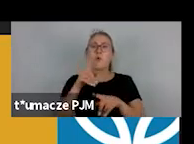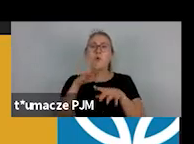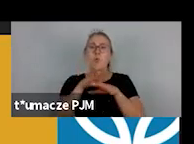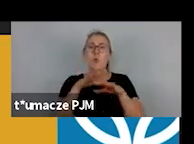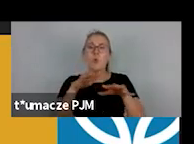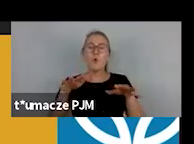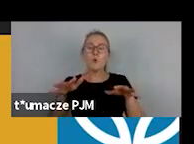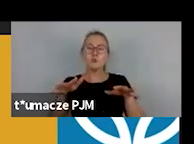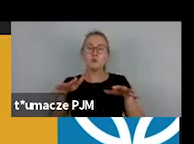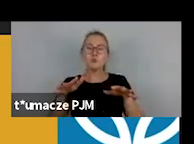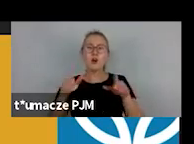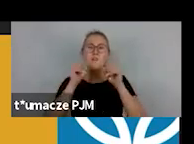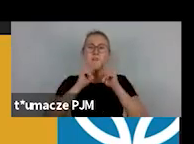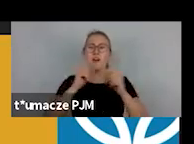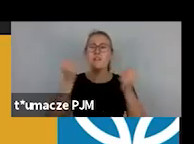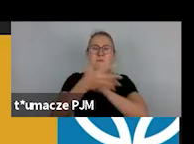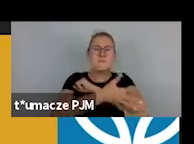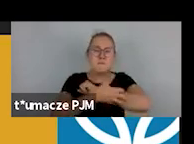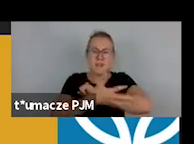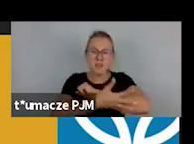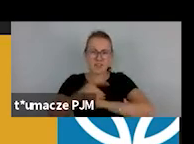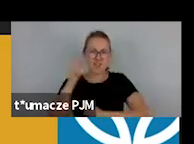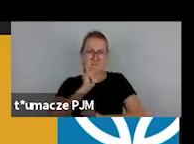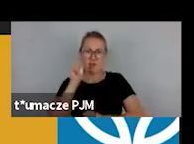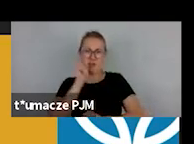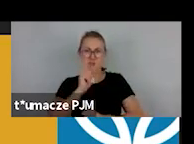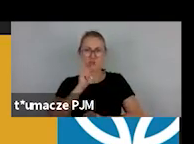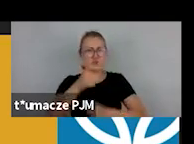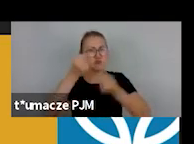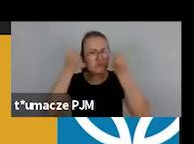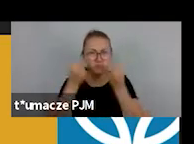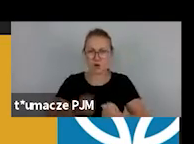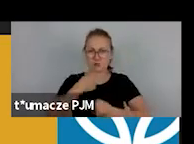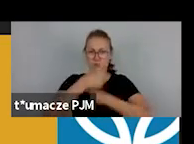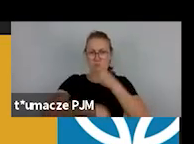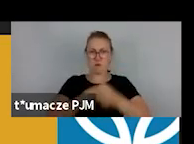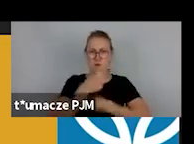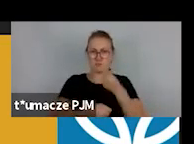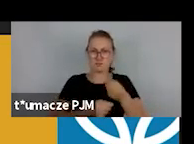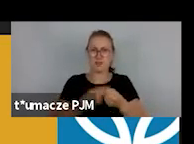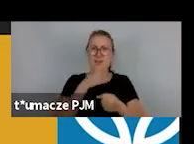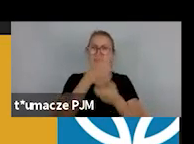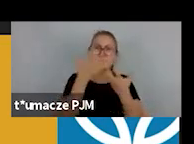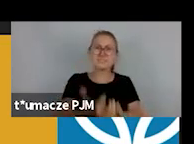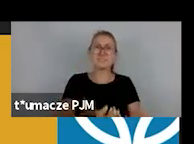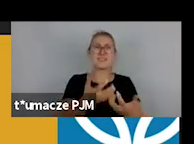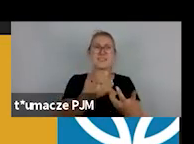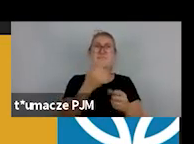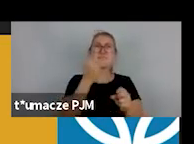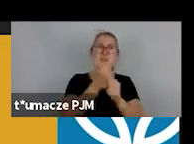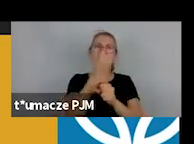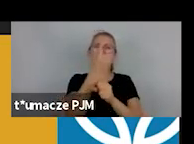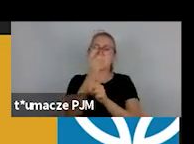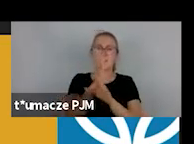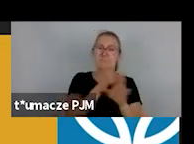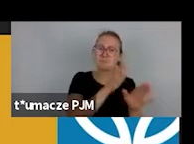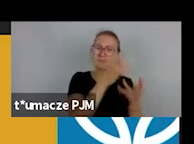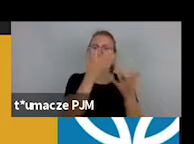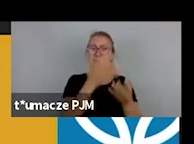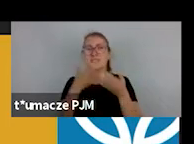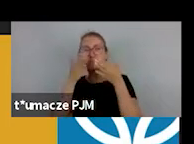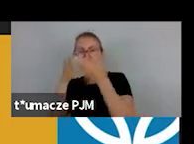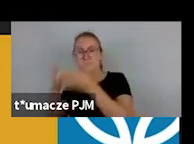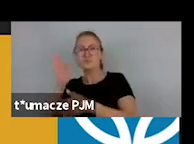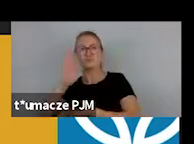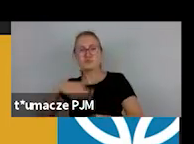can say, it's not just your fault, and it's not just the fault of your employer. It is a social problem that there's no parental leave